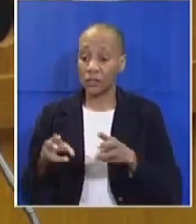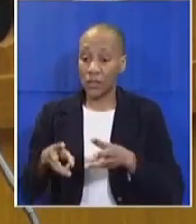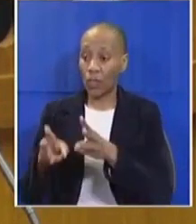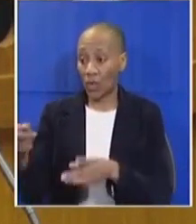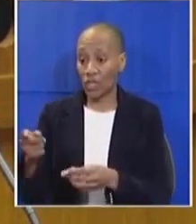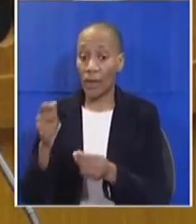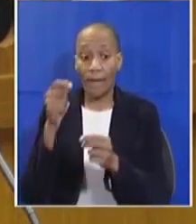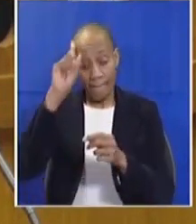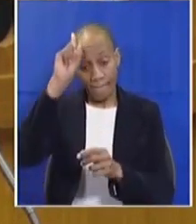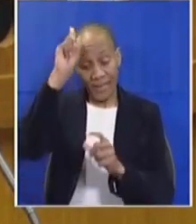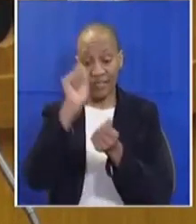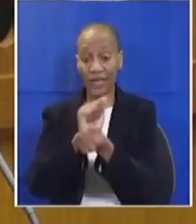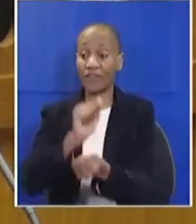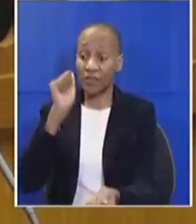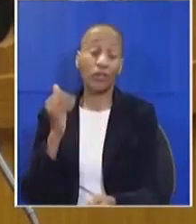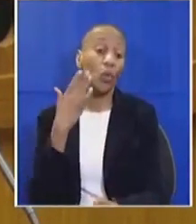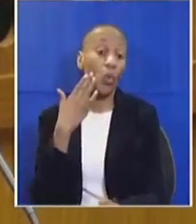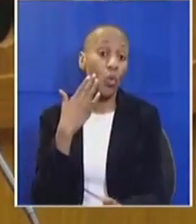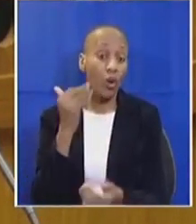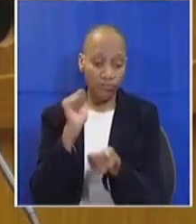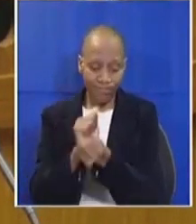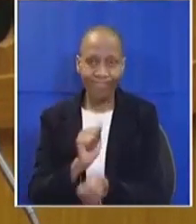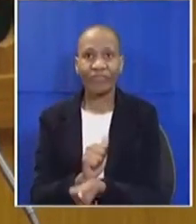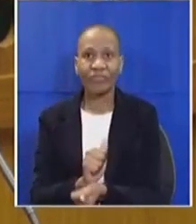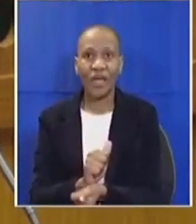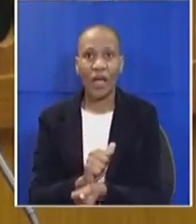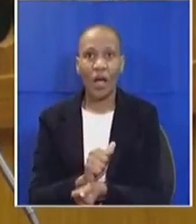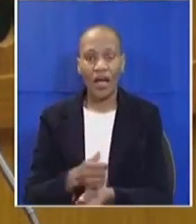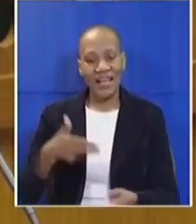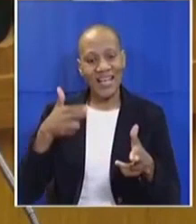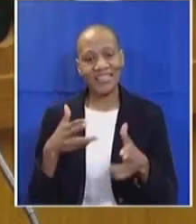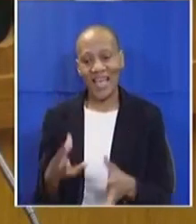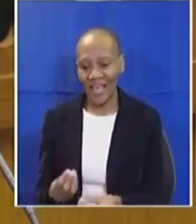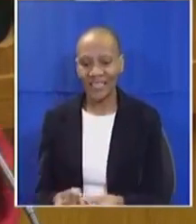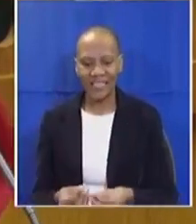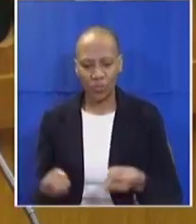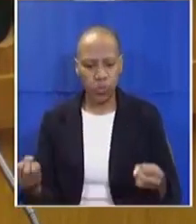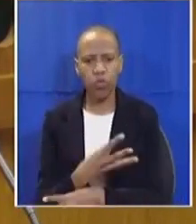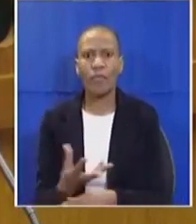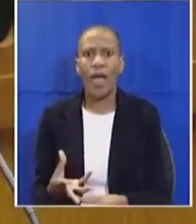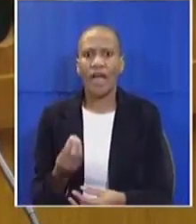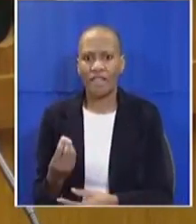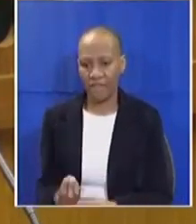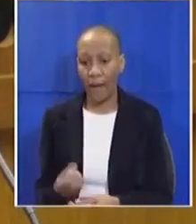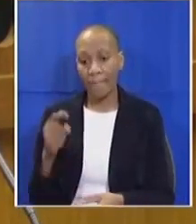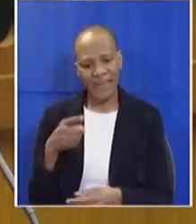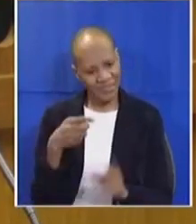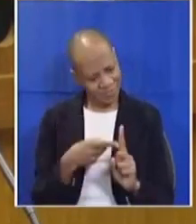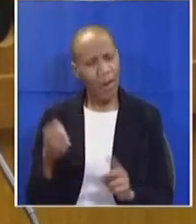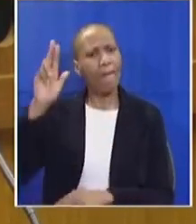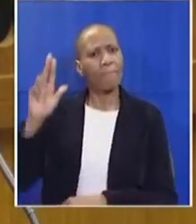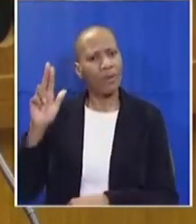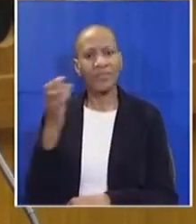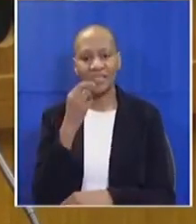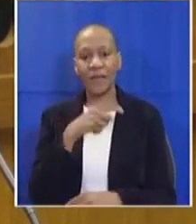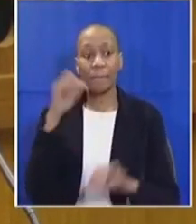freed Nelson Mandela, who was arrested in possession of explosive and guns, who had sworn as an MK commander to